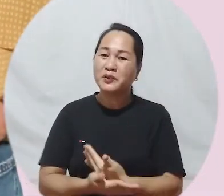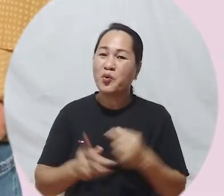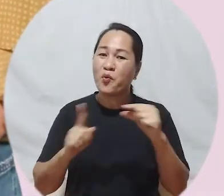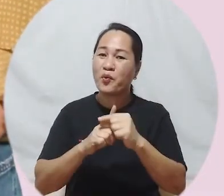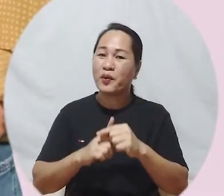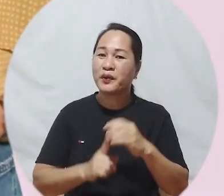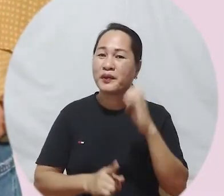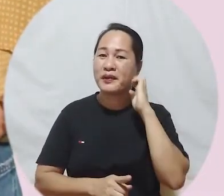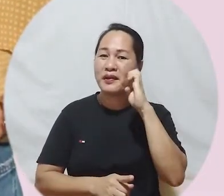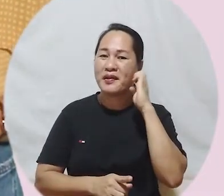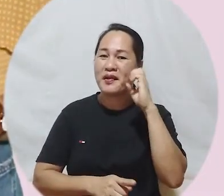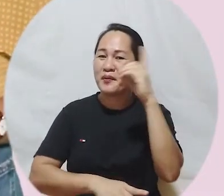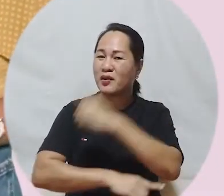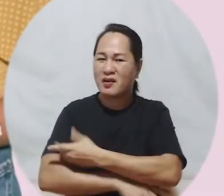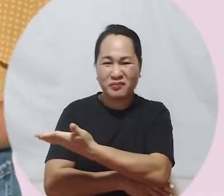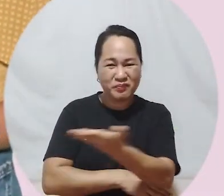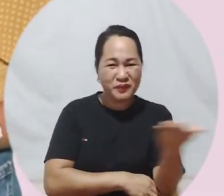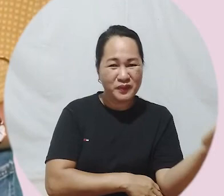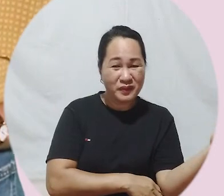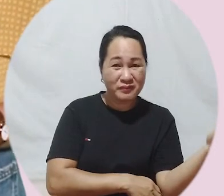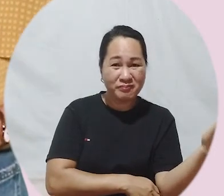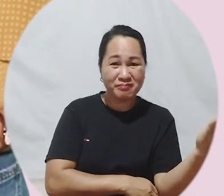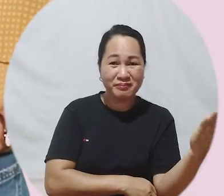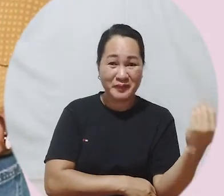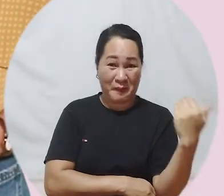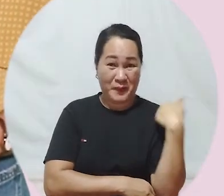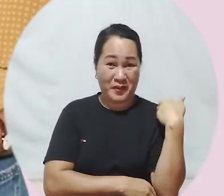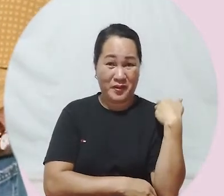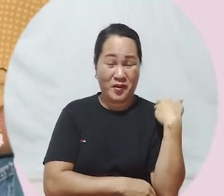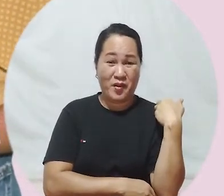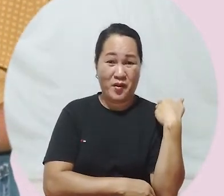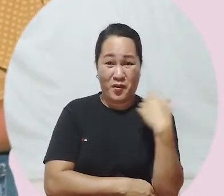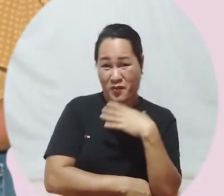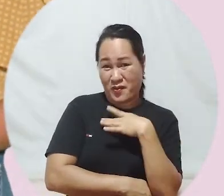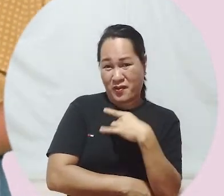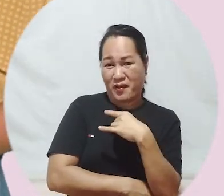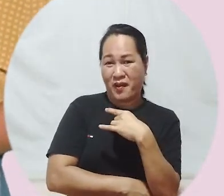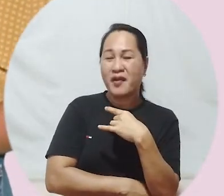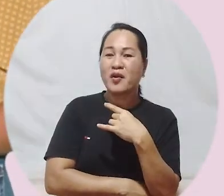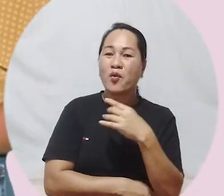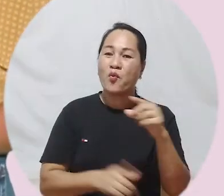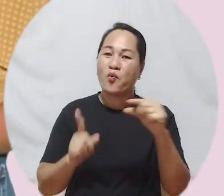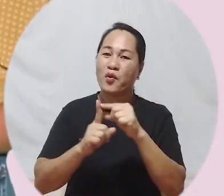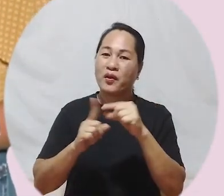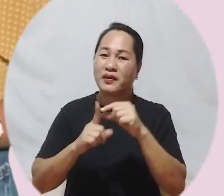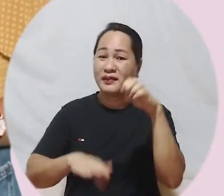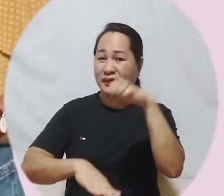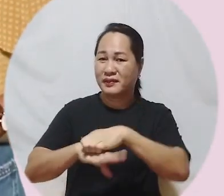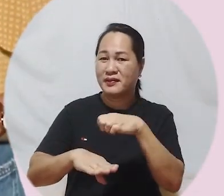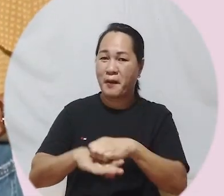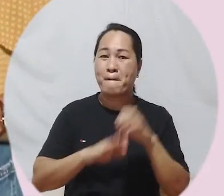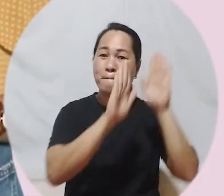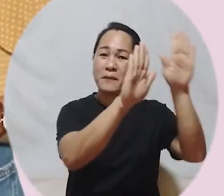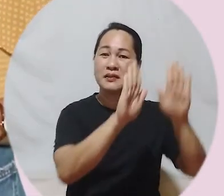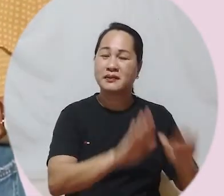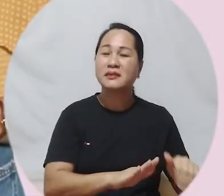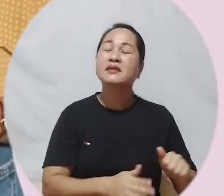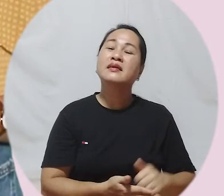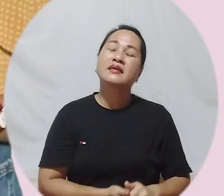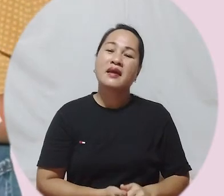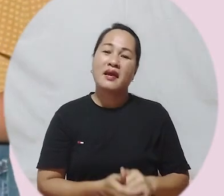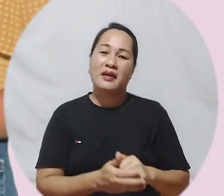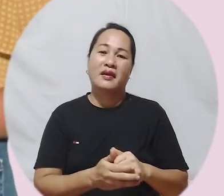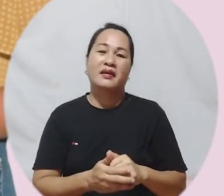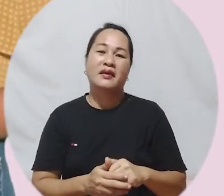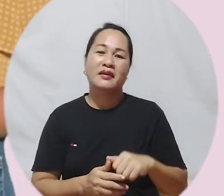right? How about you? Do you have a favorite word in English? Post that as a comment on